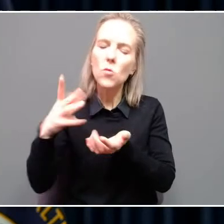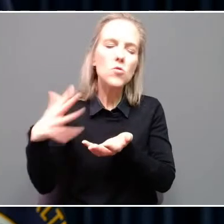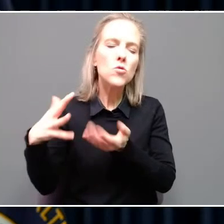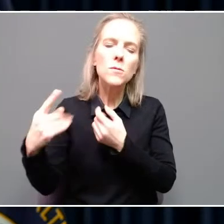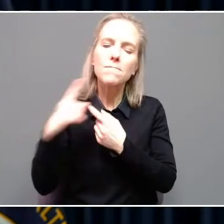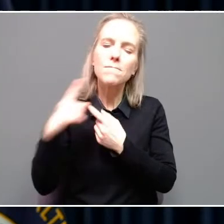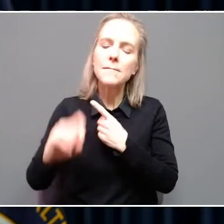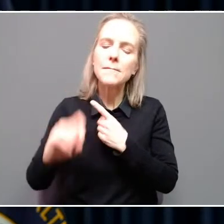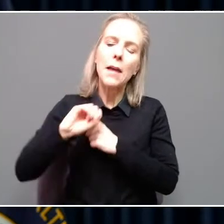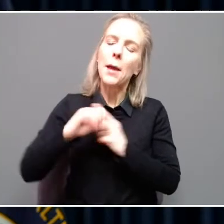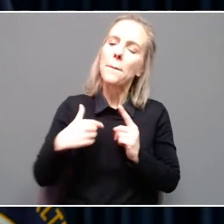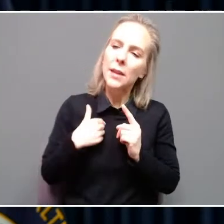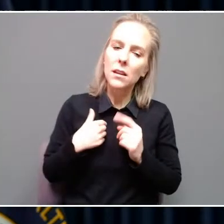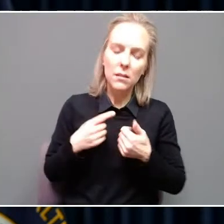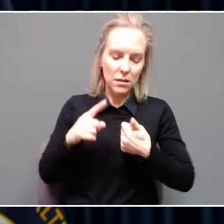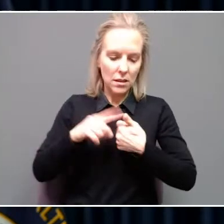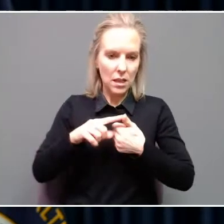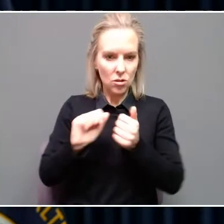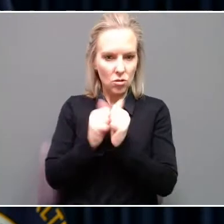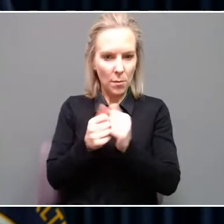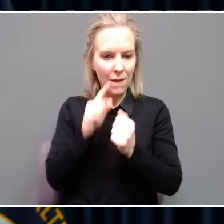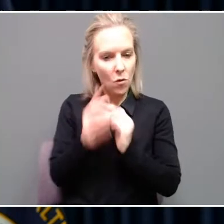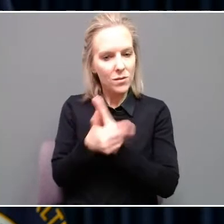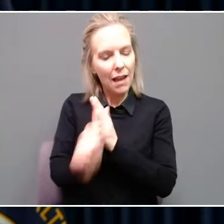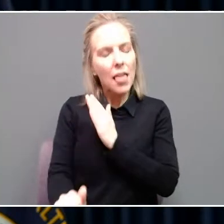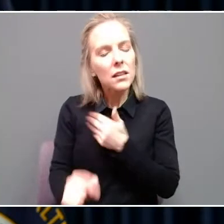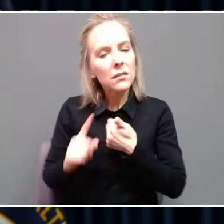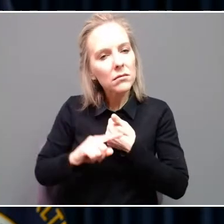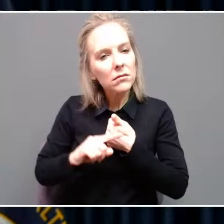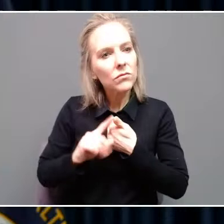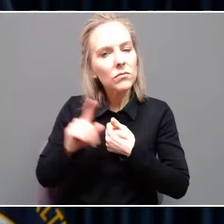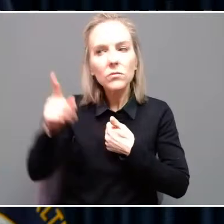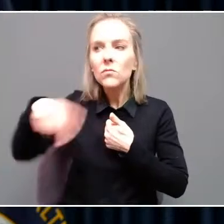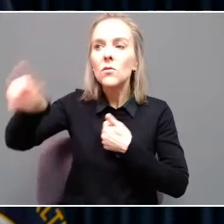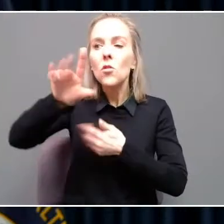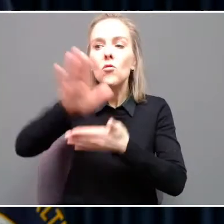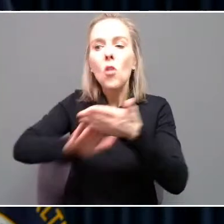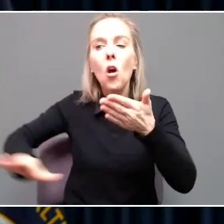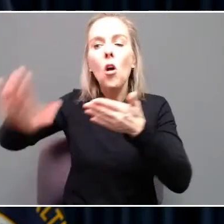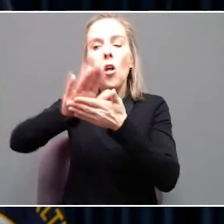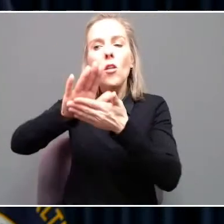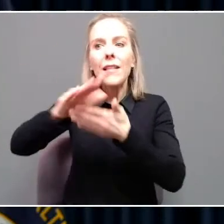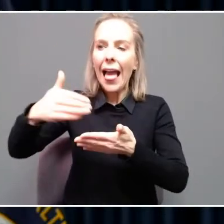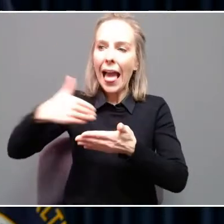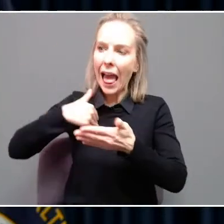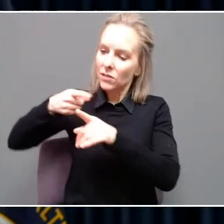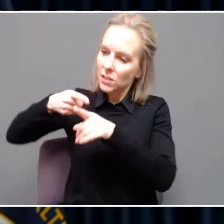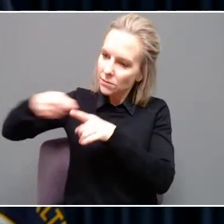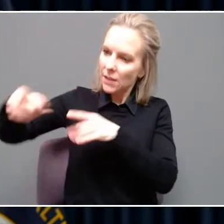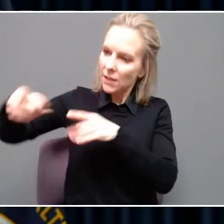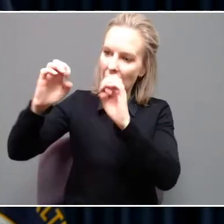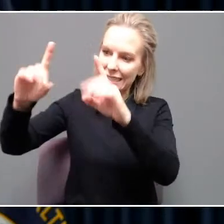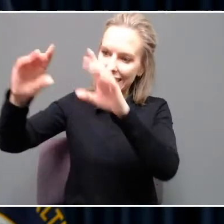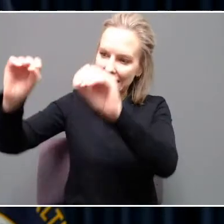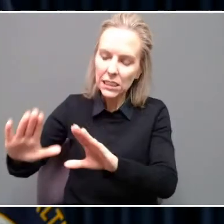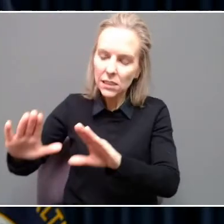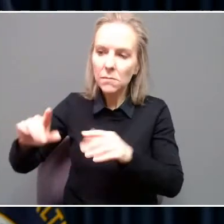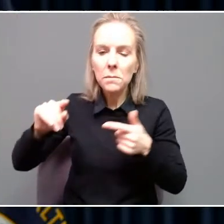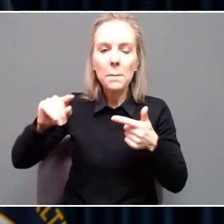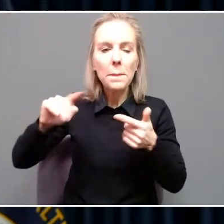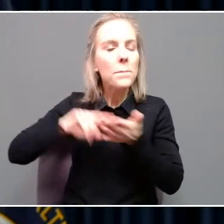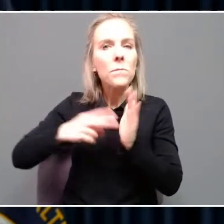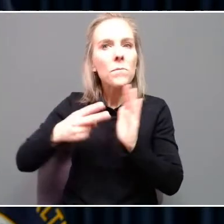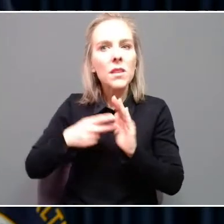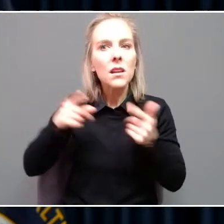competition for talent. That in all of our colleges that have a school of education, there are districts from across the country now, not